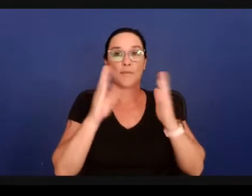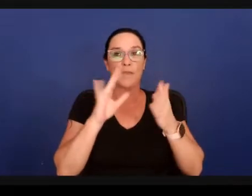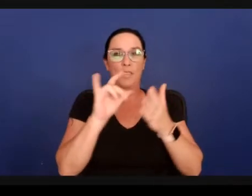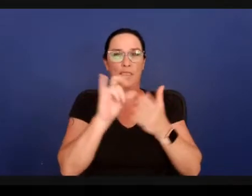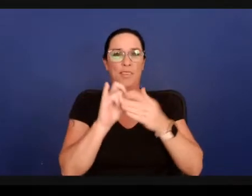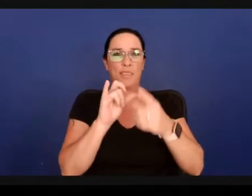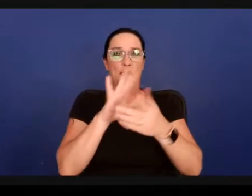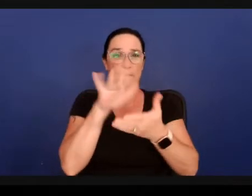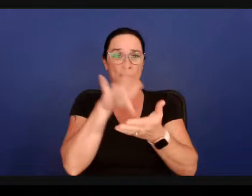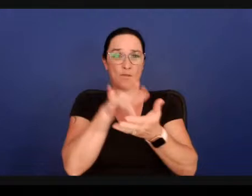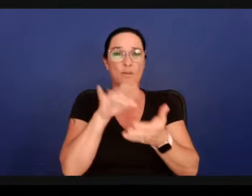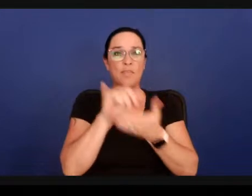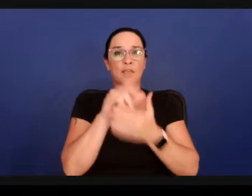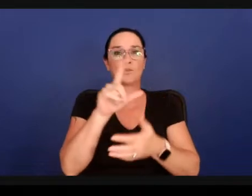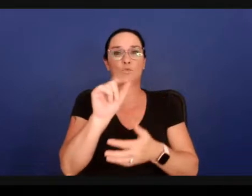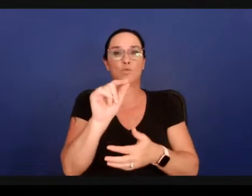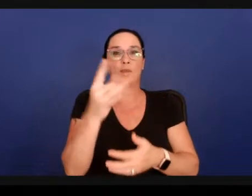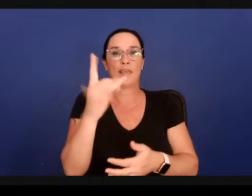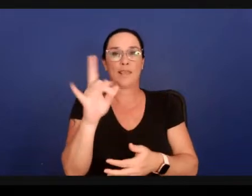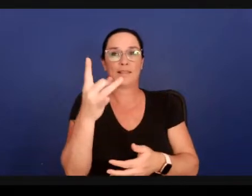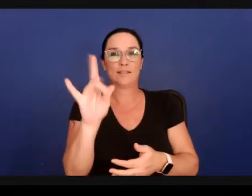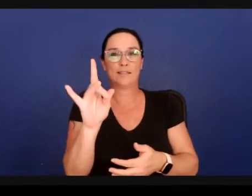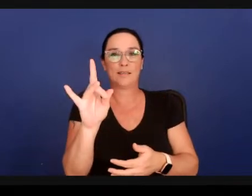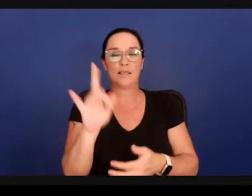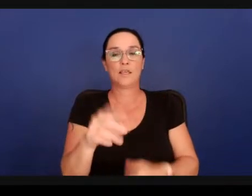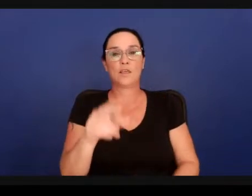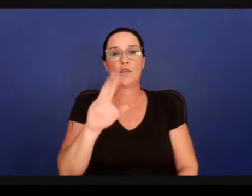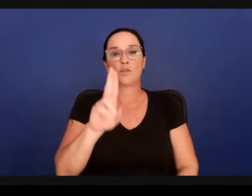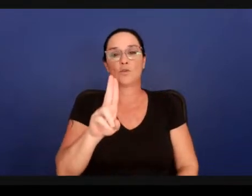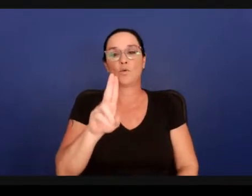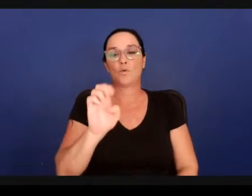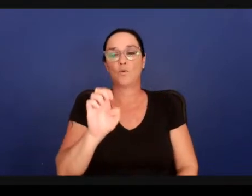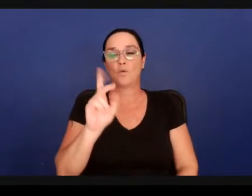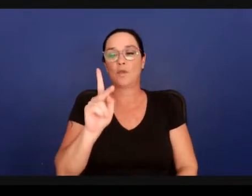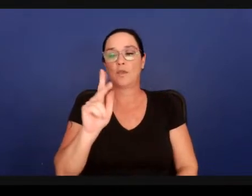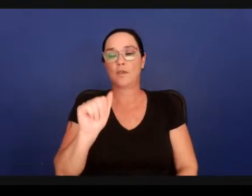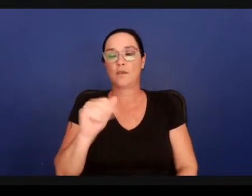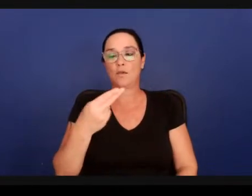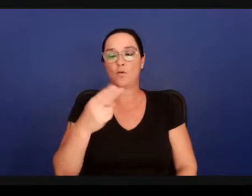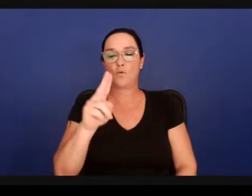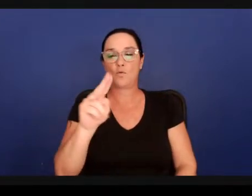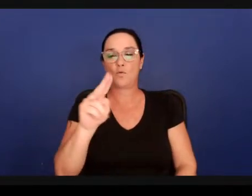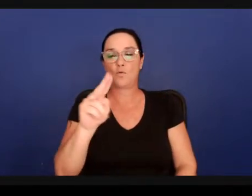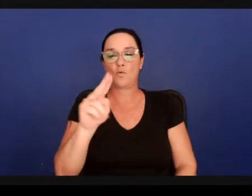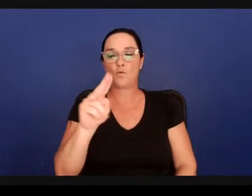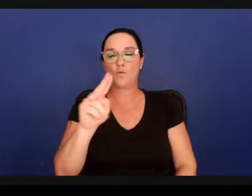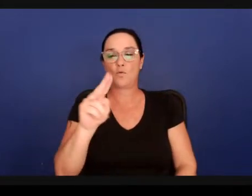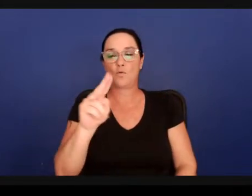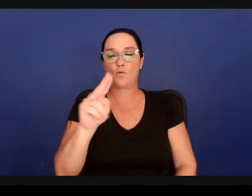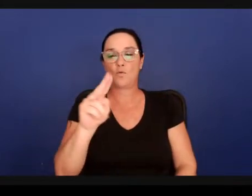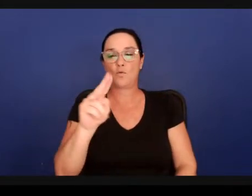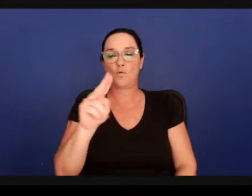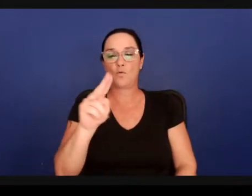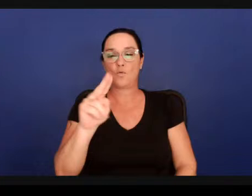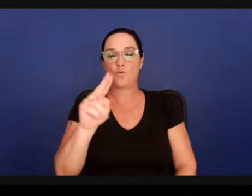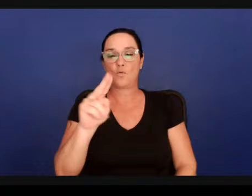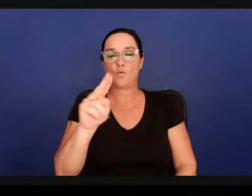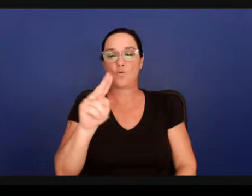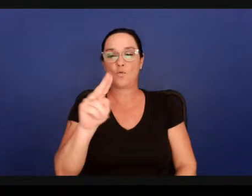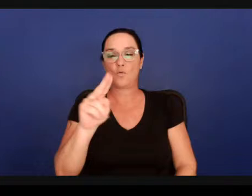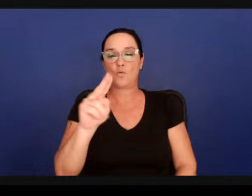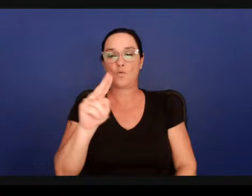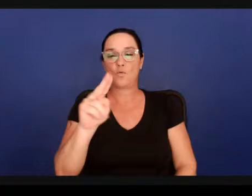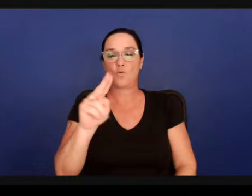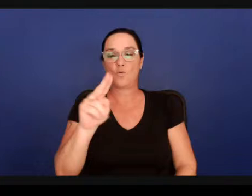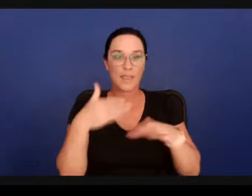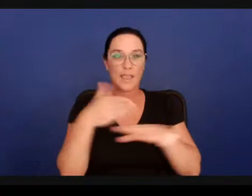2018. So you see here's Uekahuna's up signal, and it was getting pushed upwards, upwards, upwards. Here's a big collapse, and here's how much